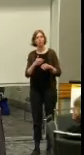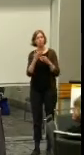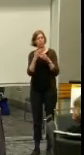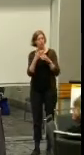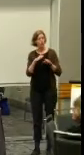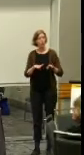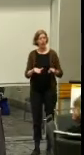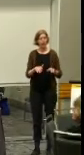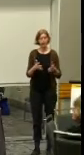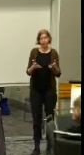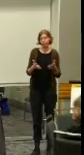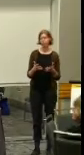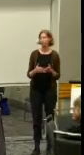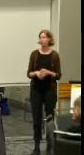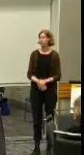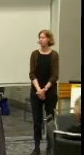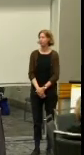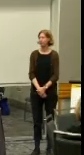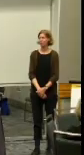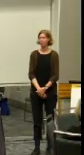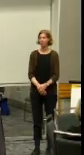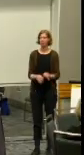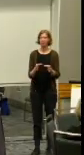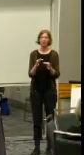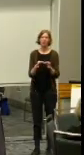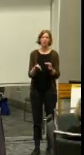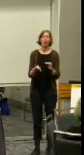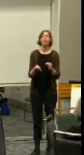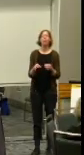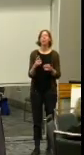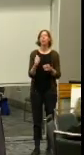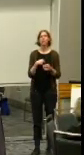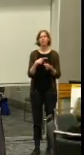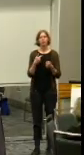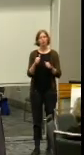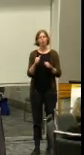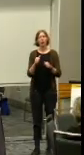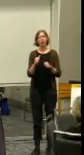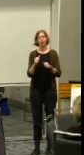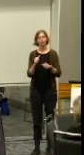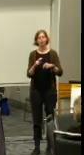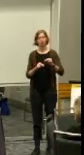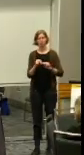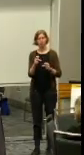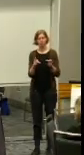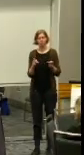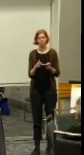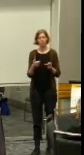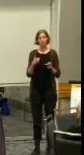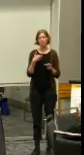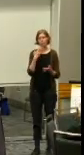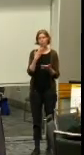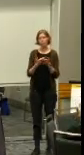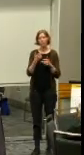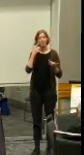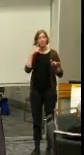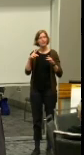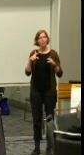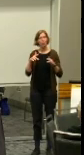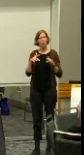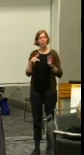You need to get away for a second. So thinking about acoustic absorption and some seating, different seating types, and just the ability to get away.